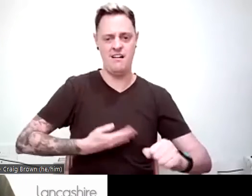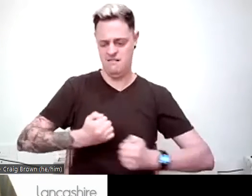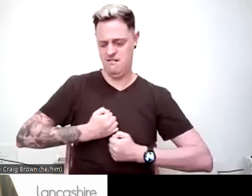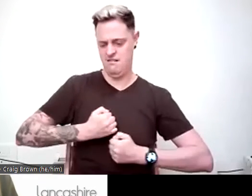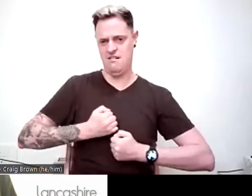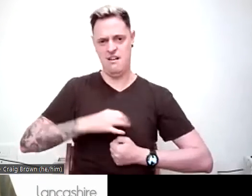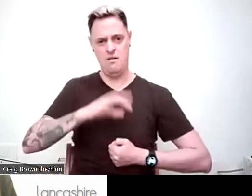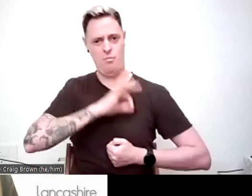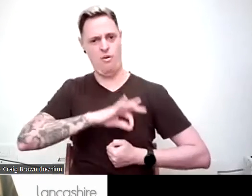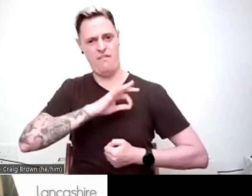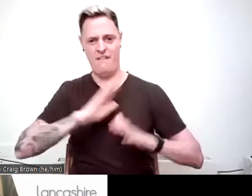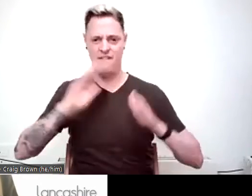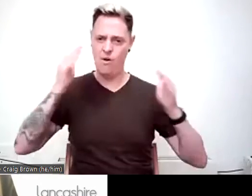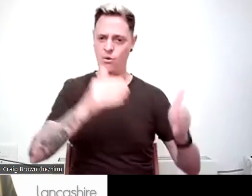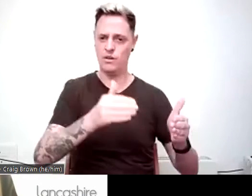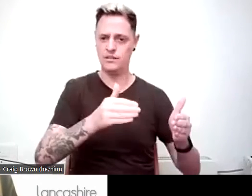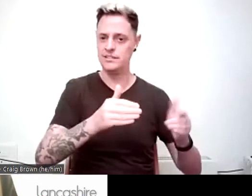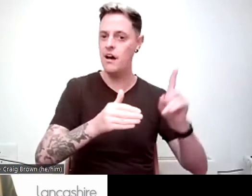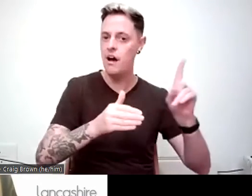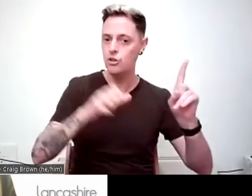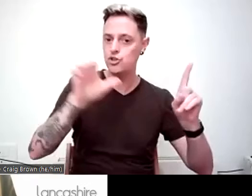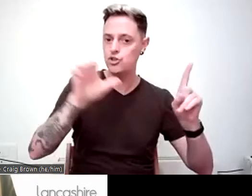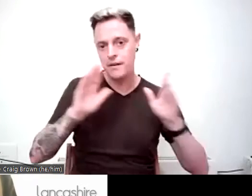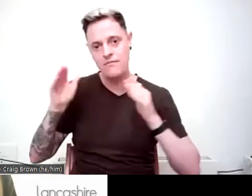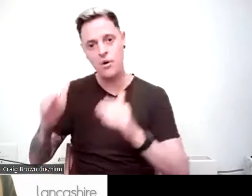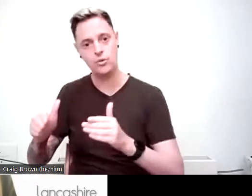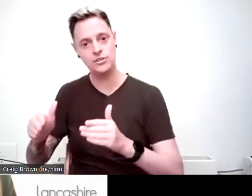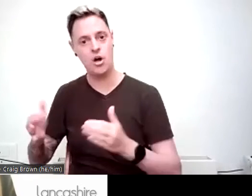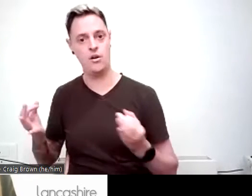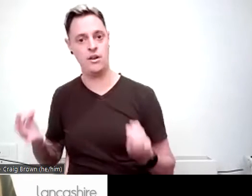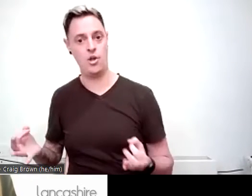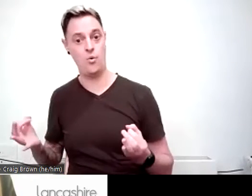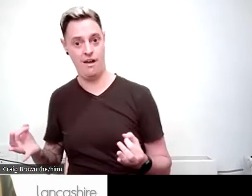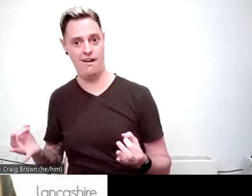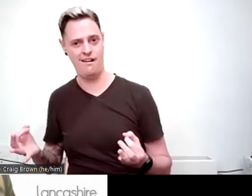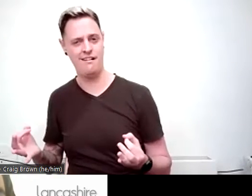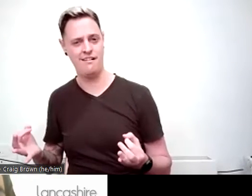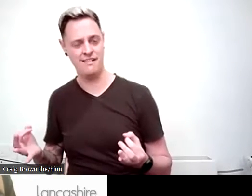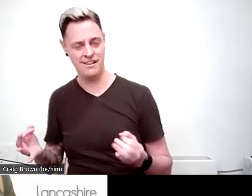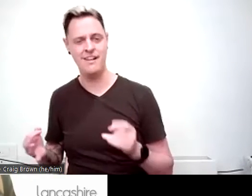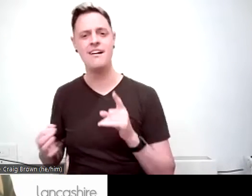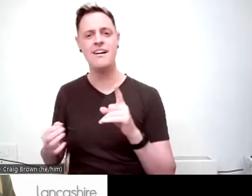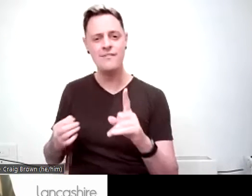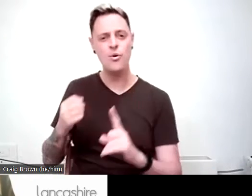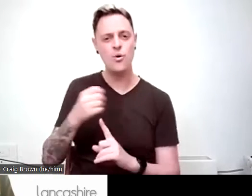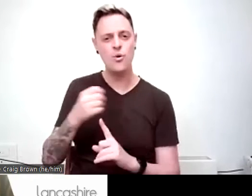making money rather than the practice. I think in the Queer Dharma, which is the